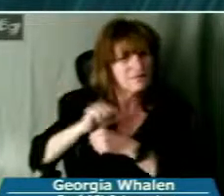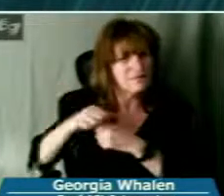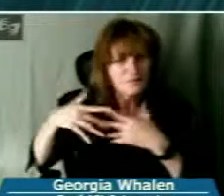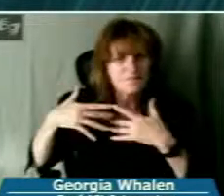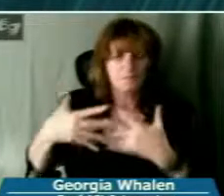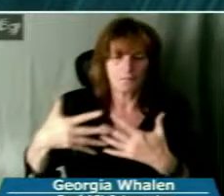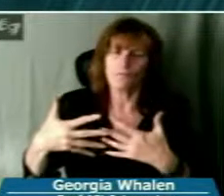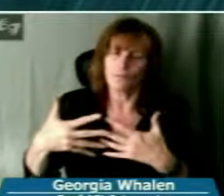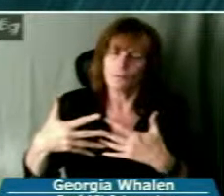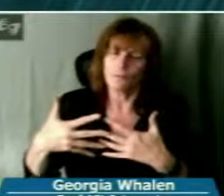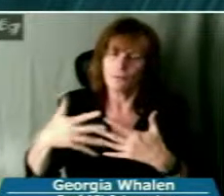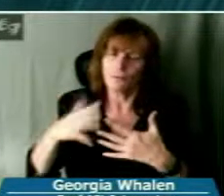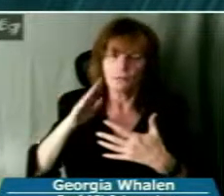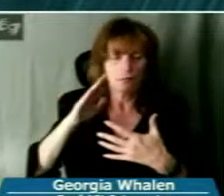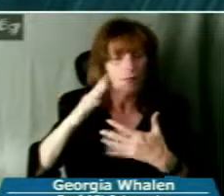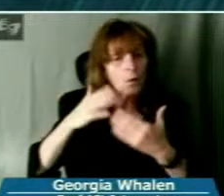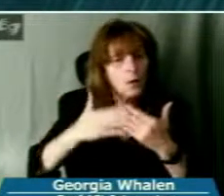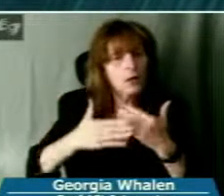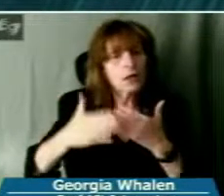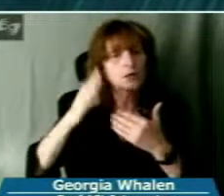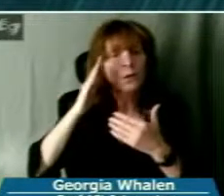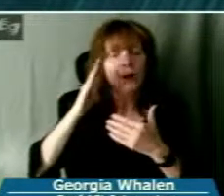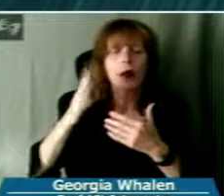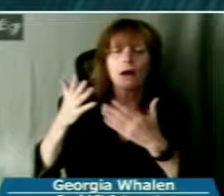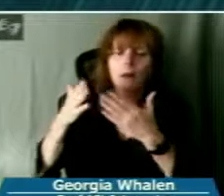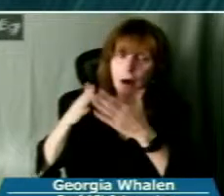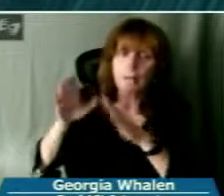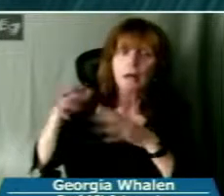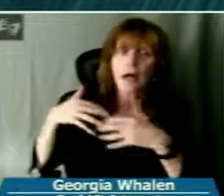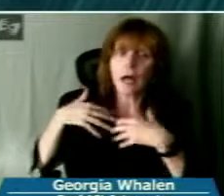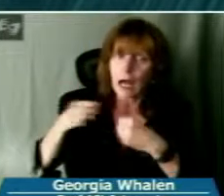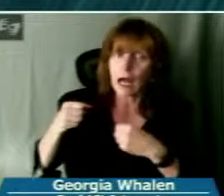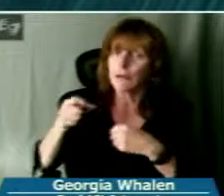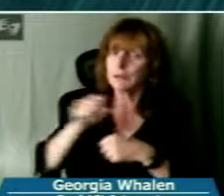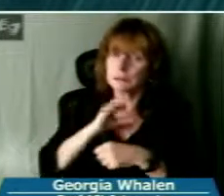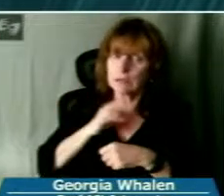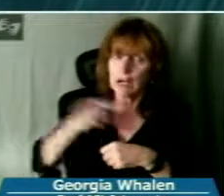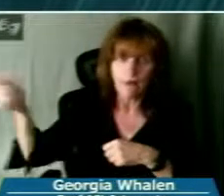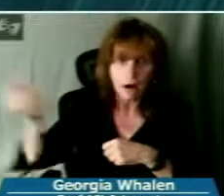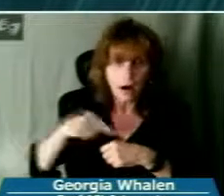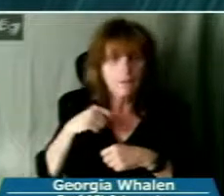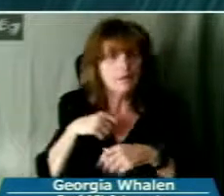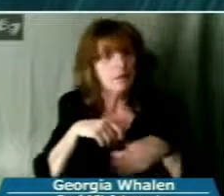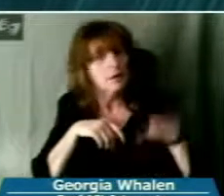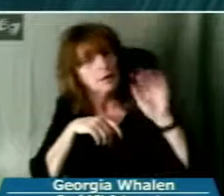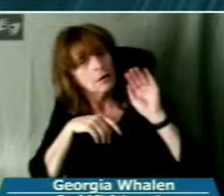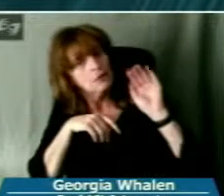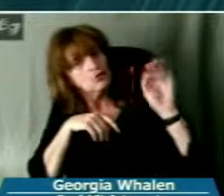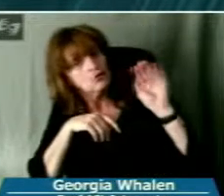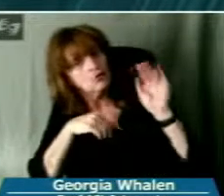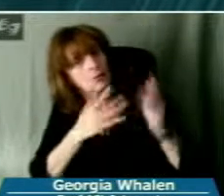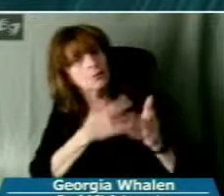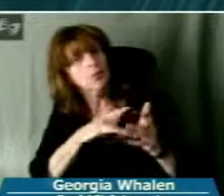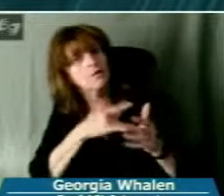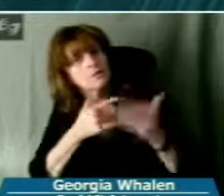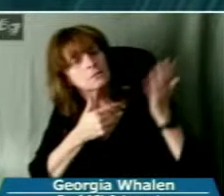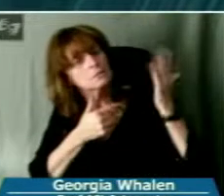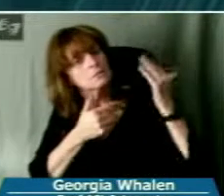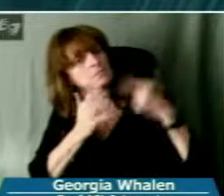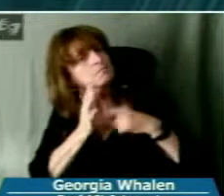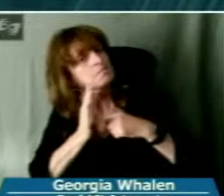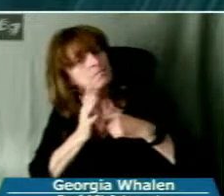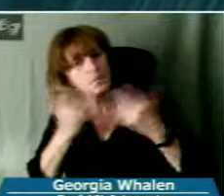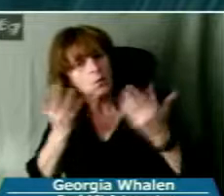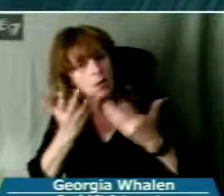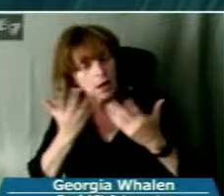health services staff to do that, but we continue in dialogue with the province and looking at models that people have put together. There's some discussion about using apps